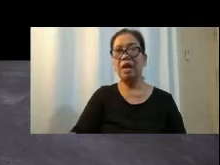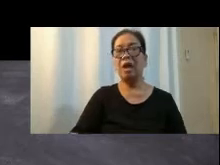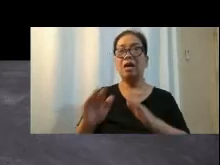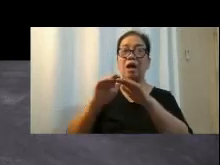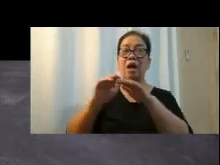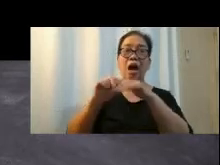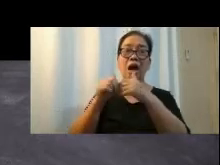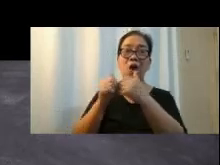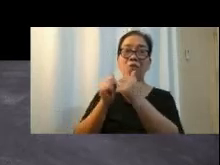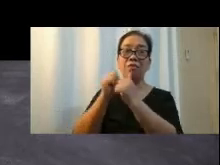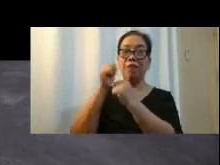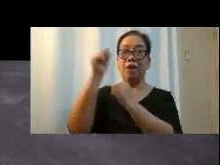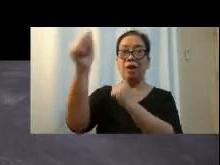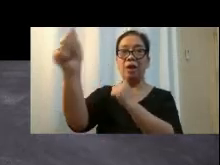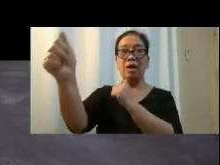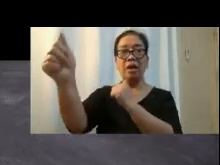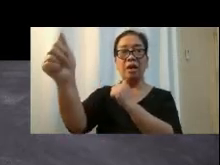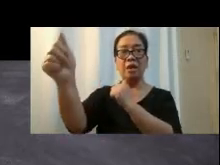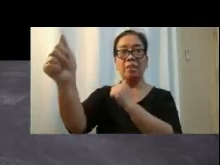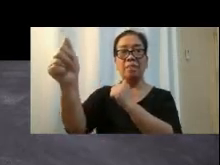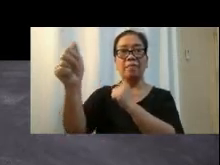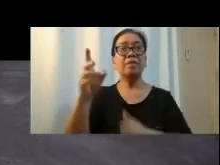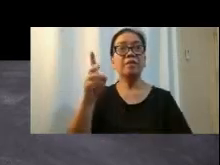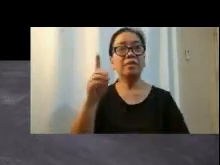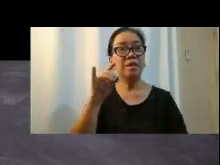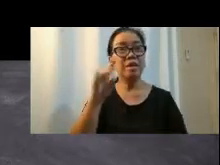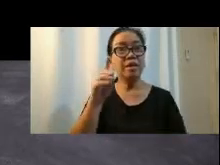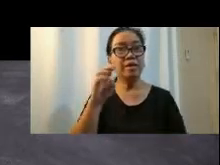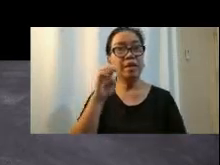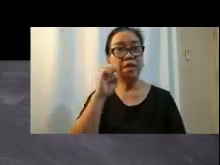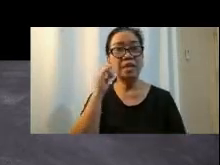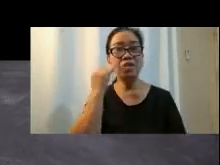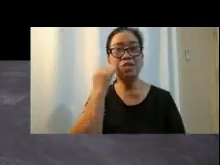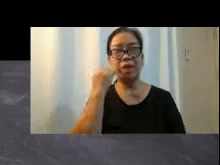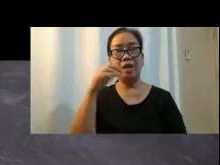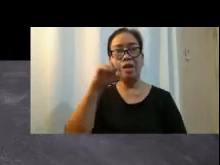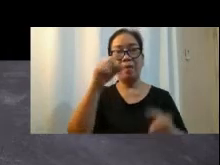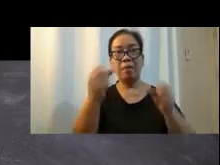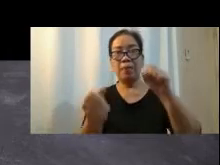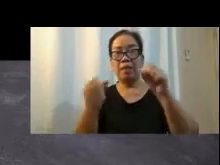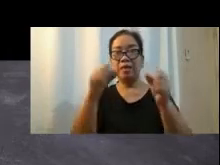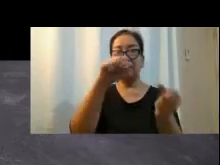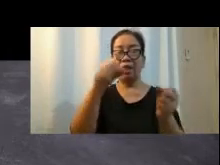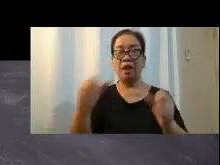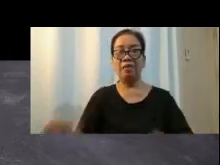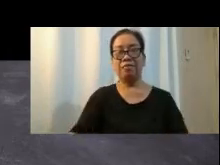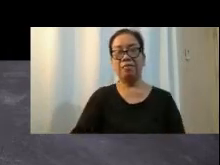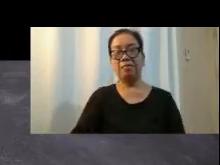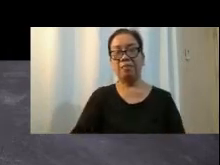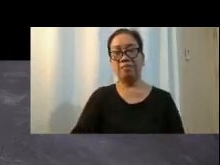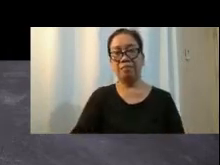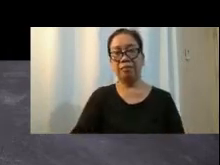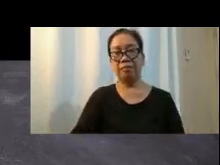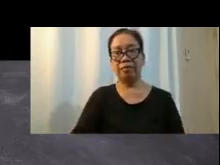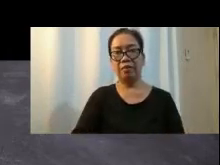that how far did EJ drive?